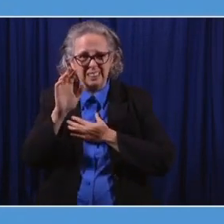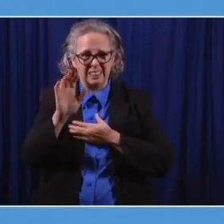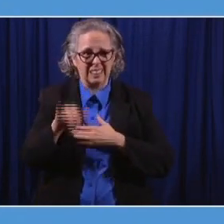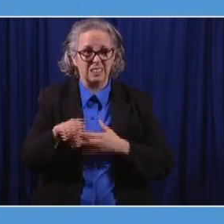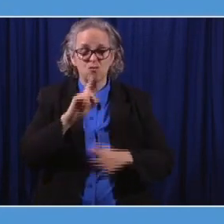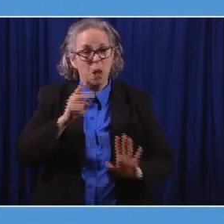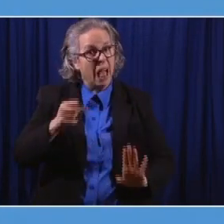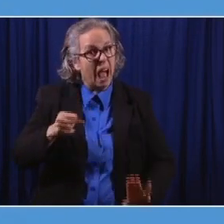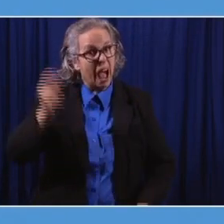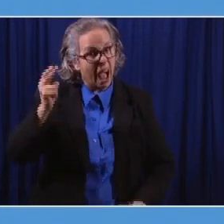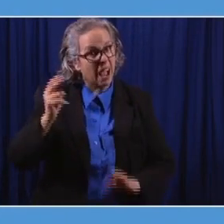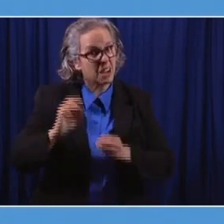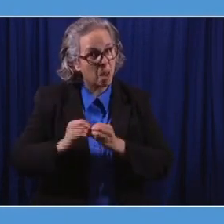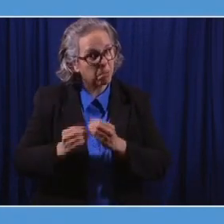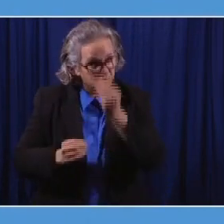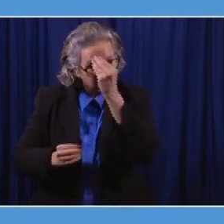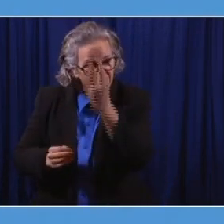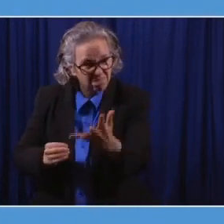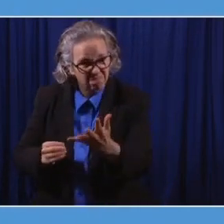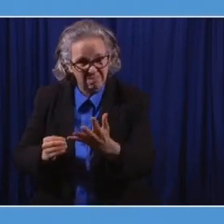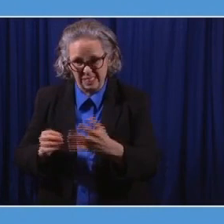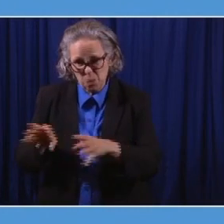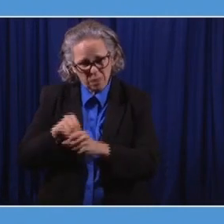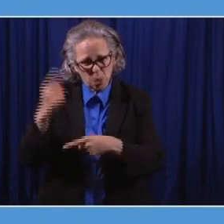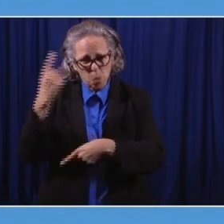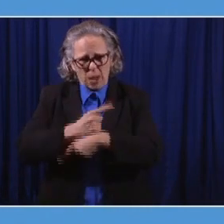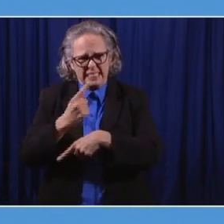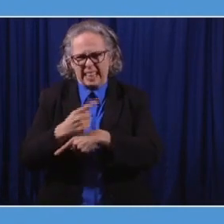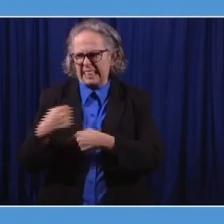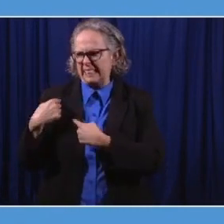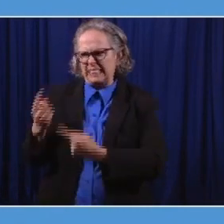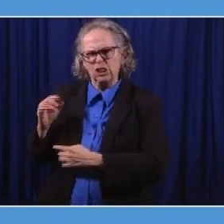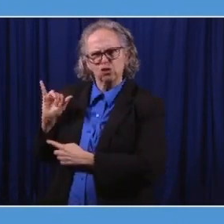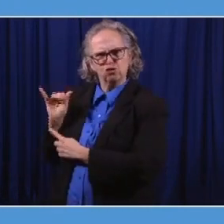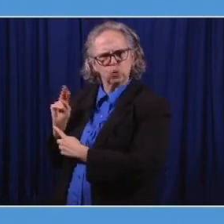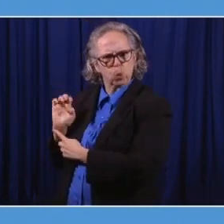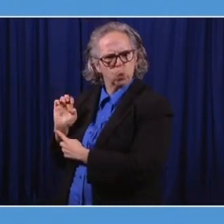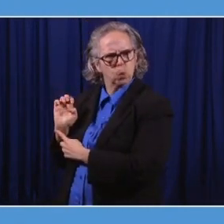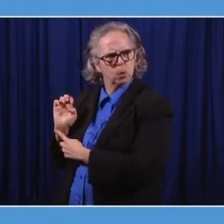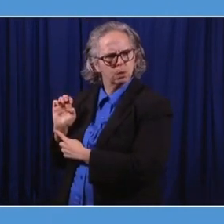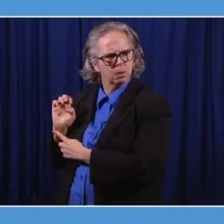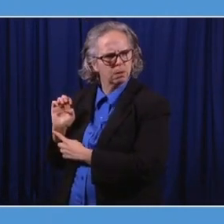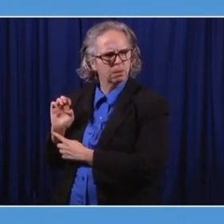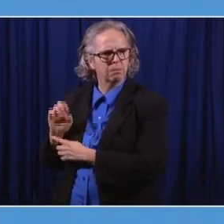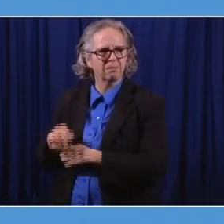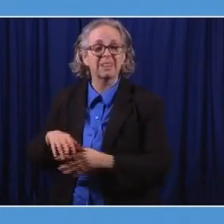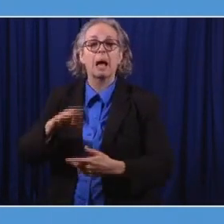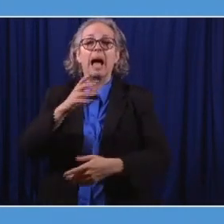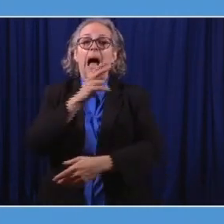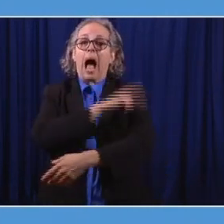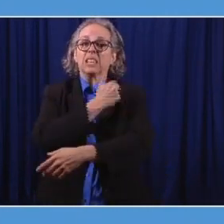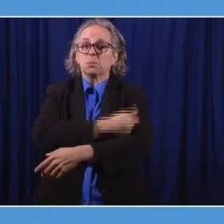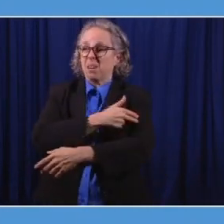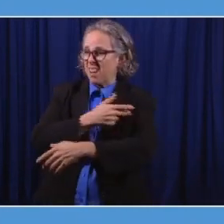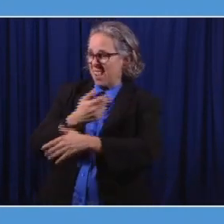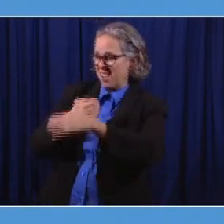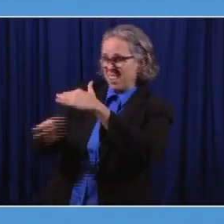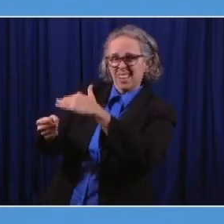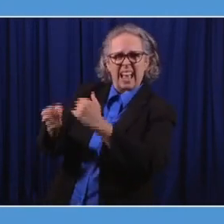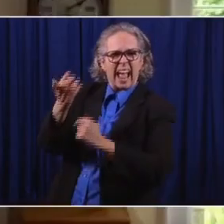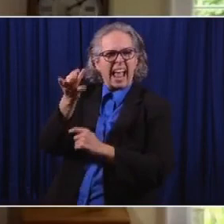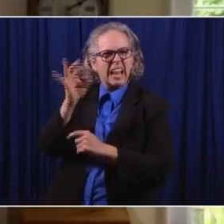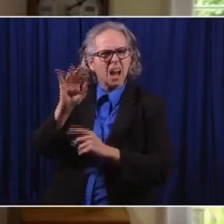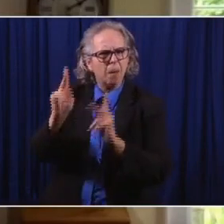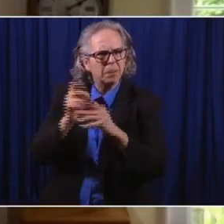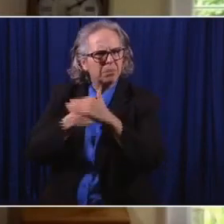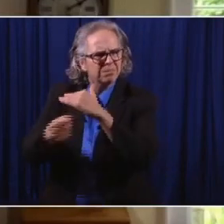on a single day since June. We're also reporting 89 new hospitalizations and 14 new ICU